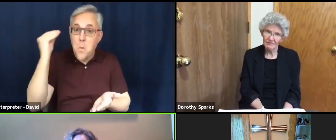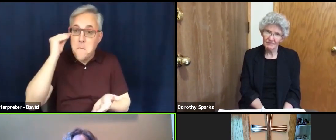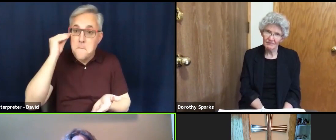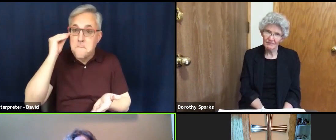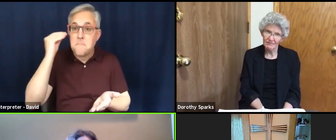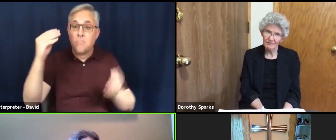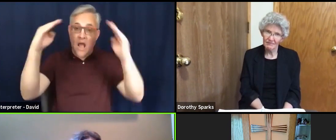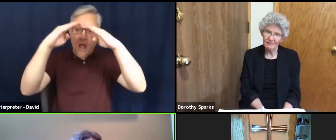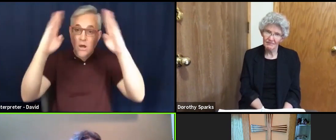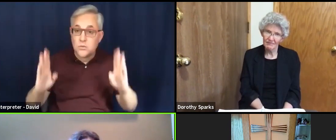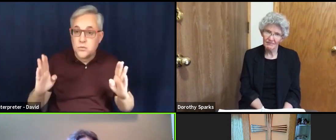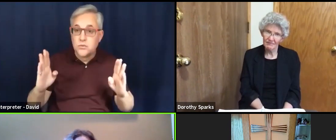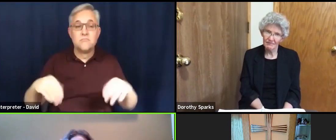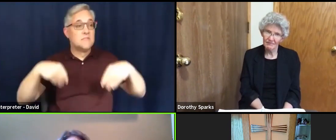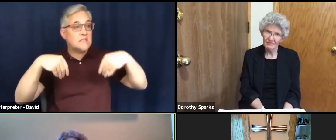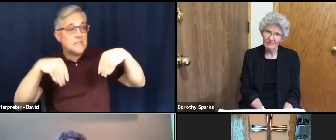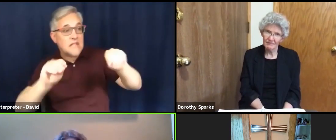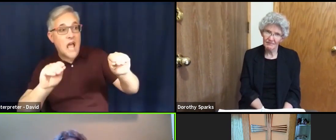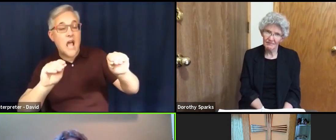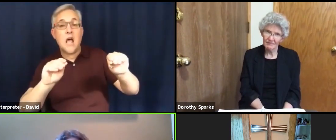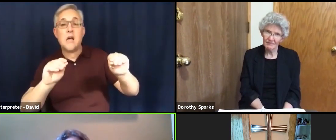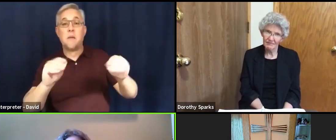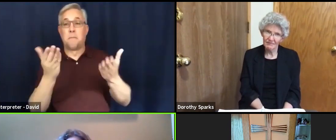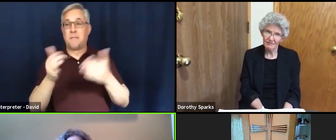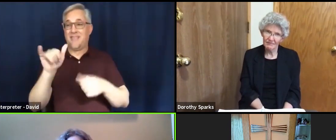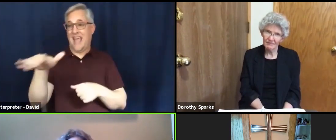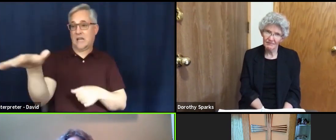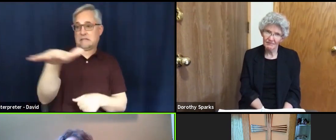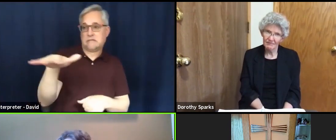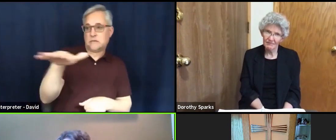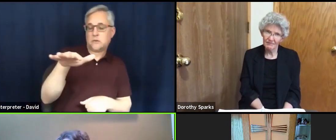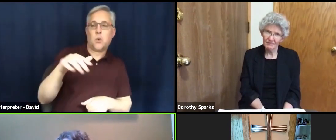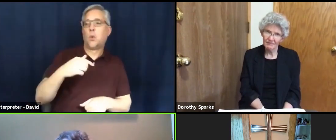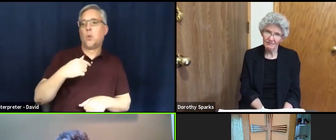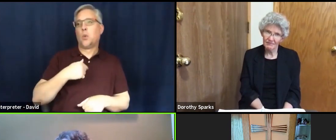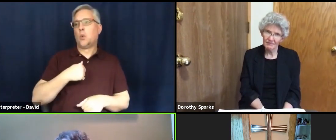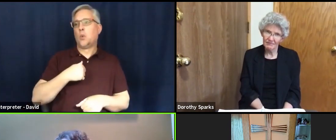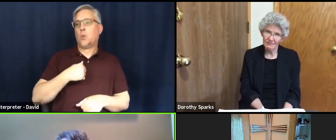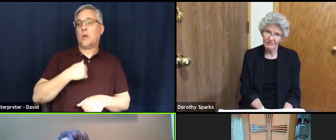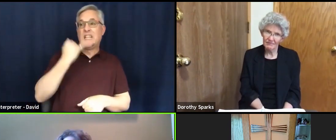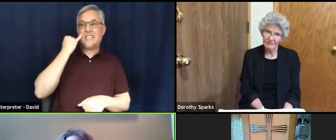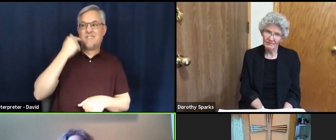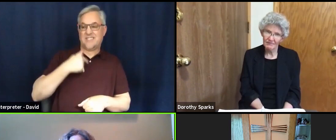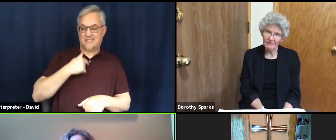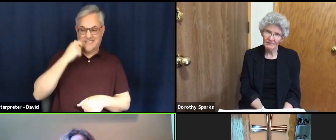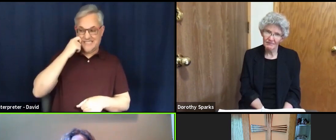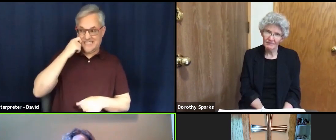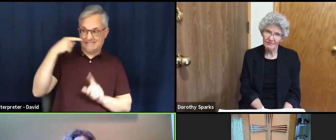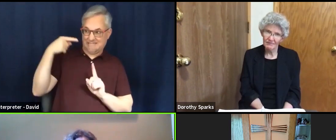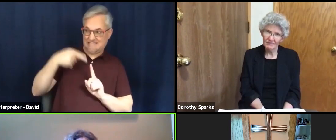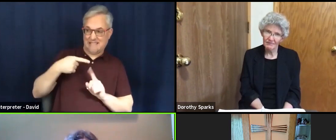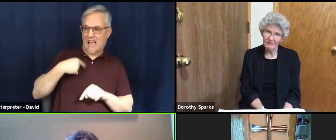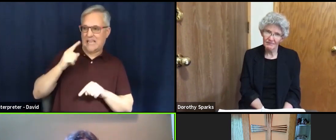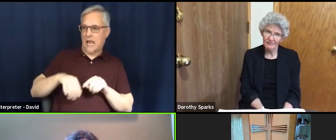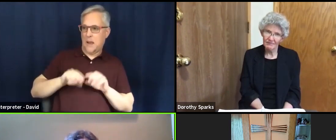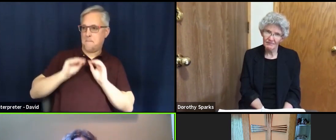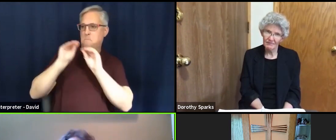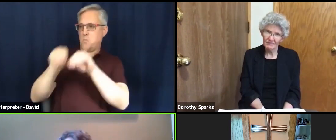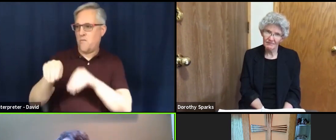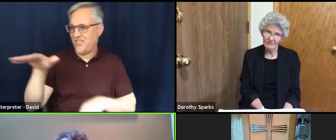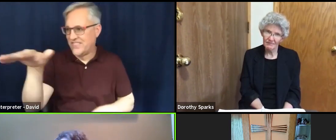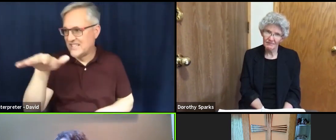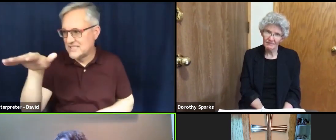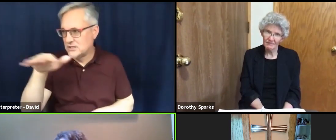neighborhoods where we maybe can or cannot live depending on our skin color, our school